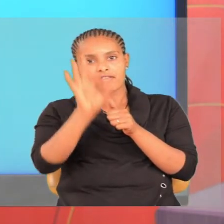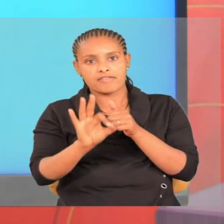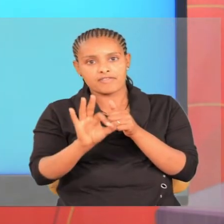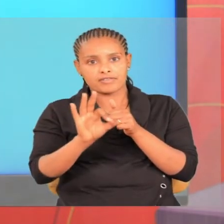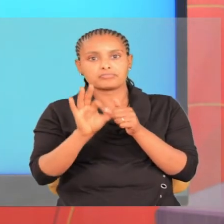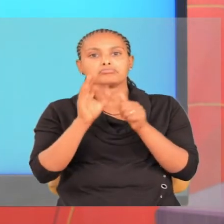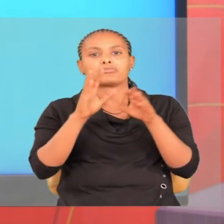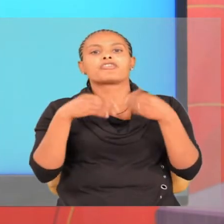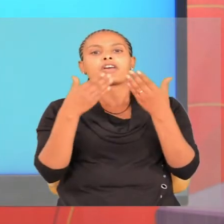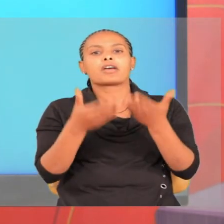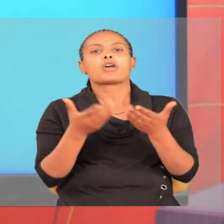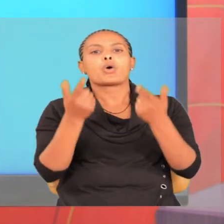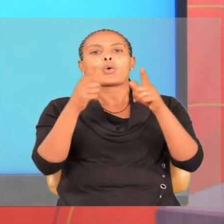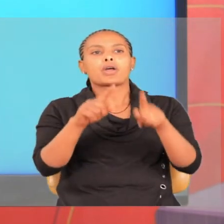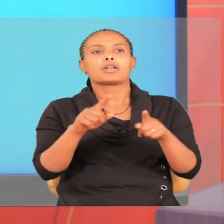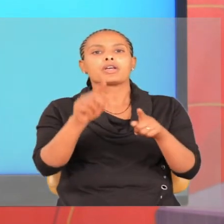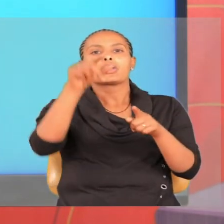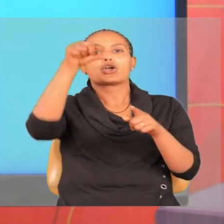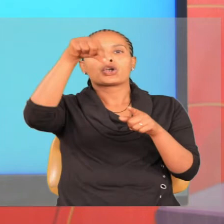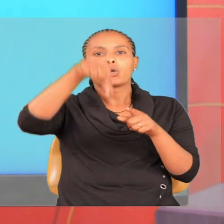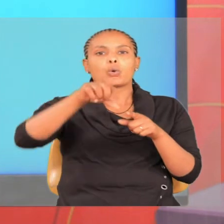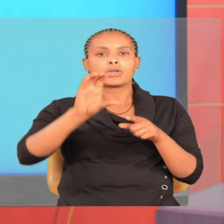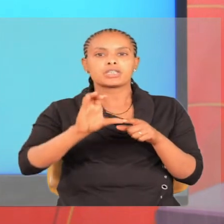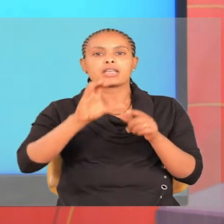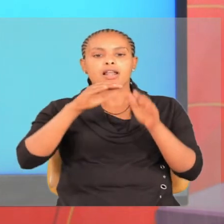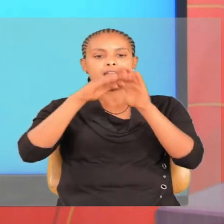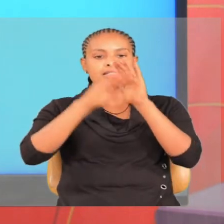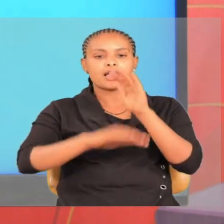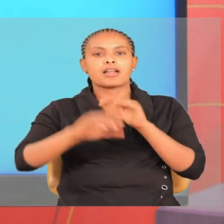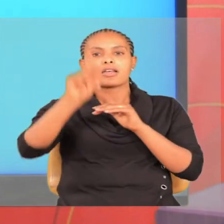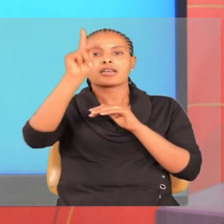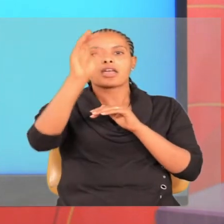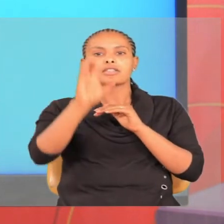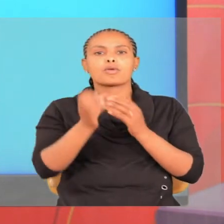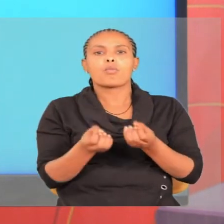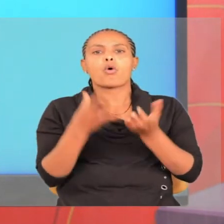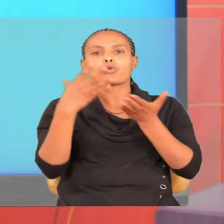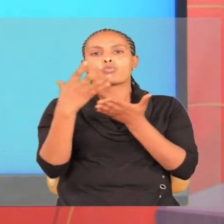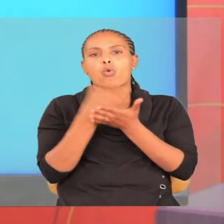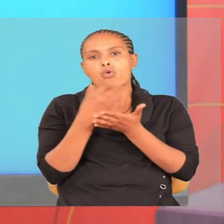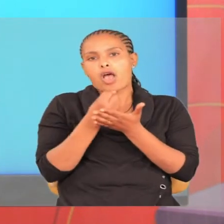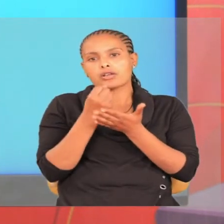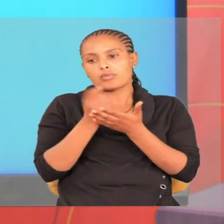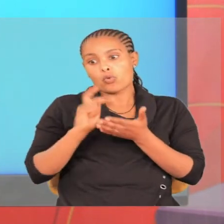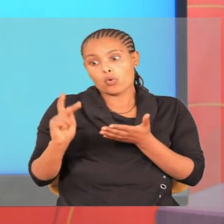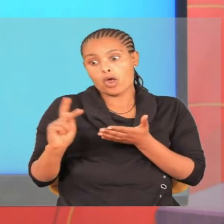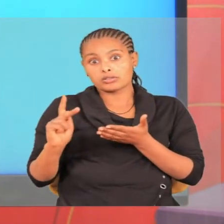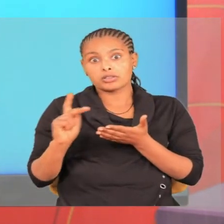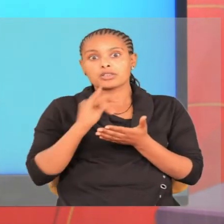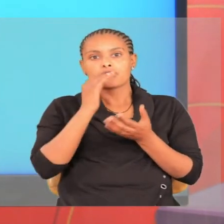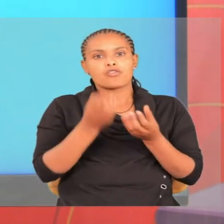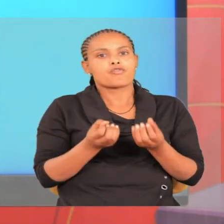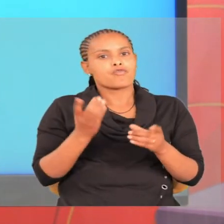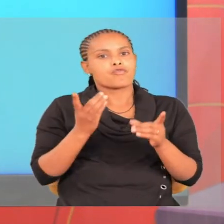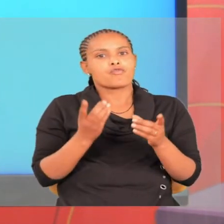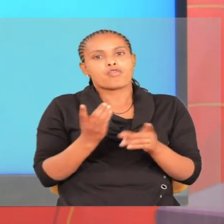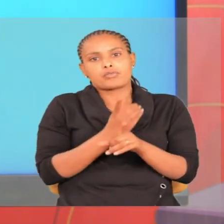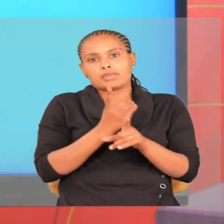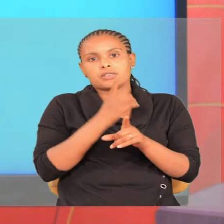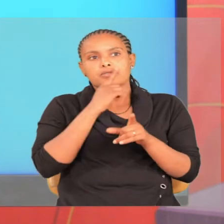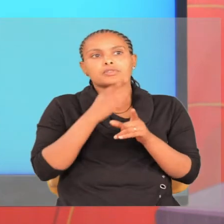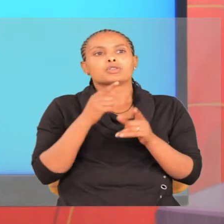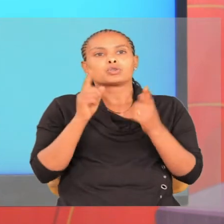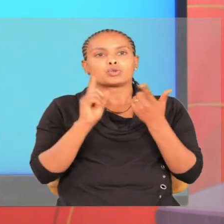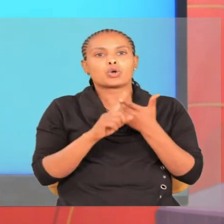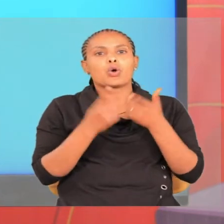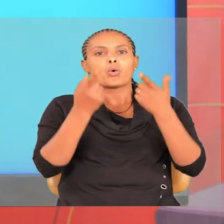is favored when QC is less than Kc. More product will be formed till the equilibrium is reached.